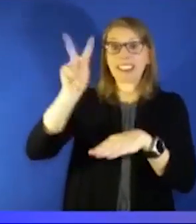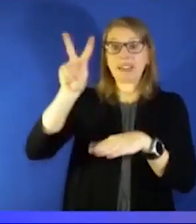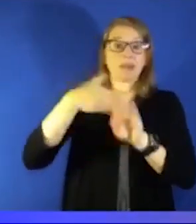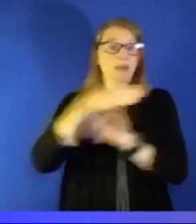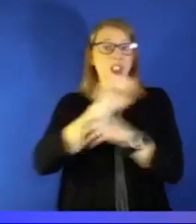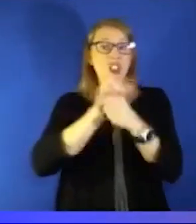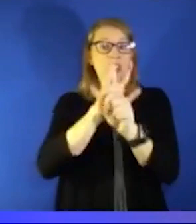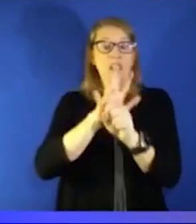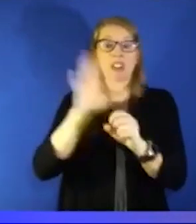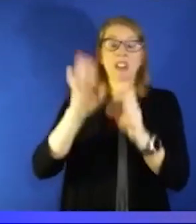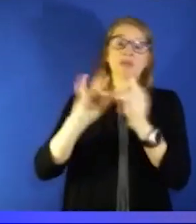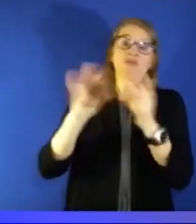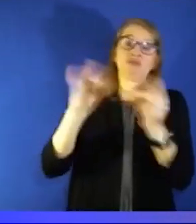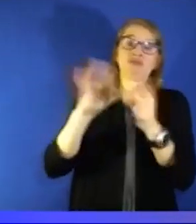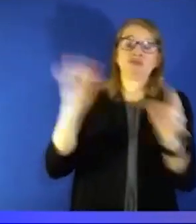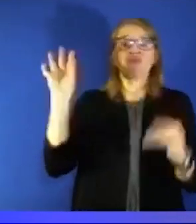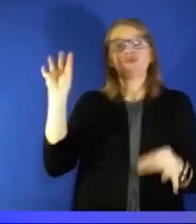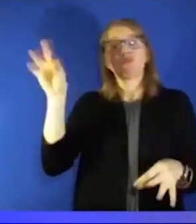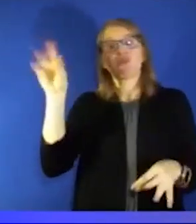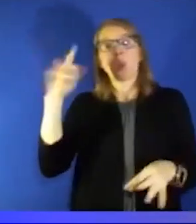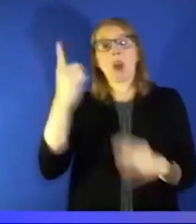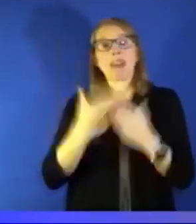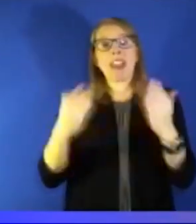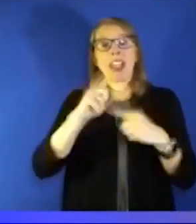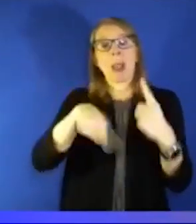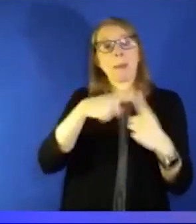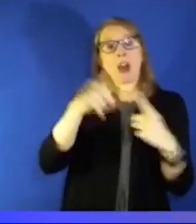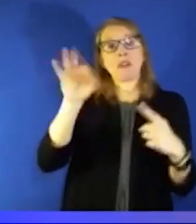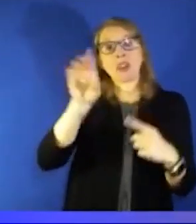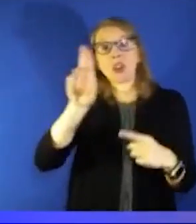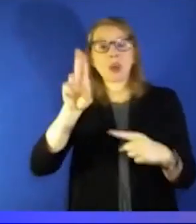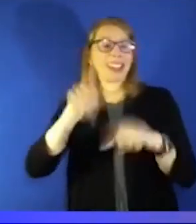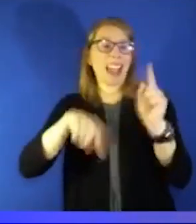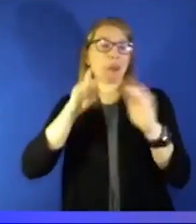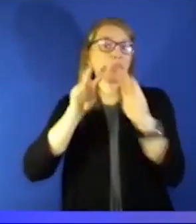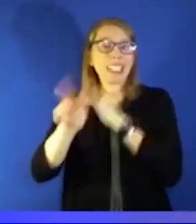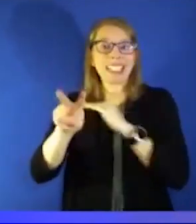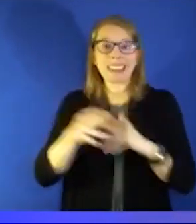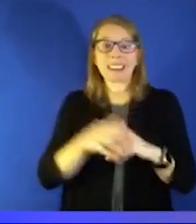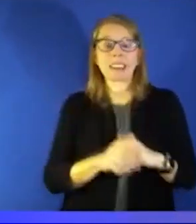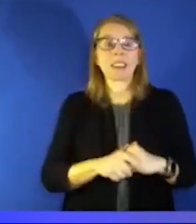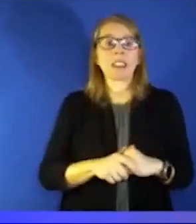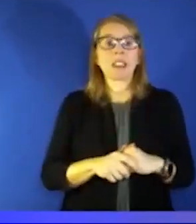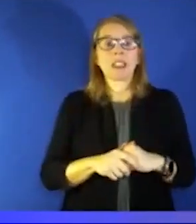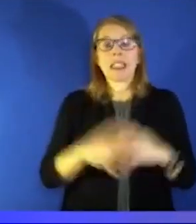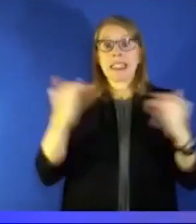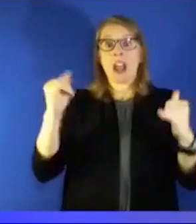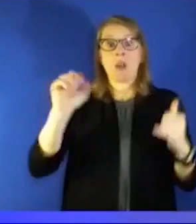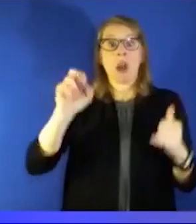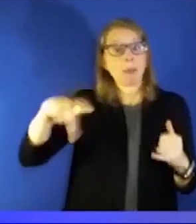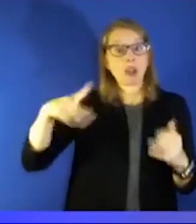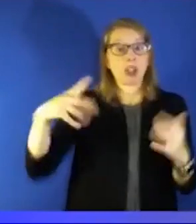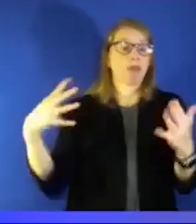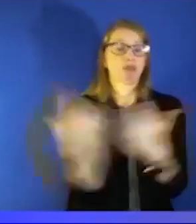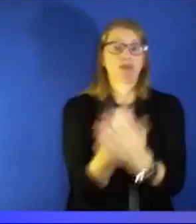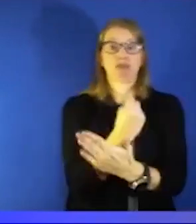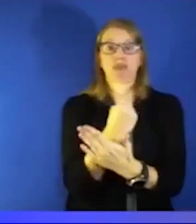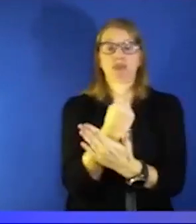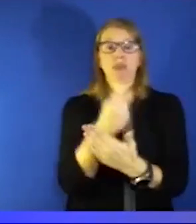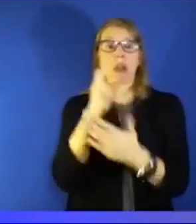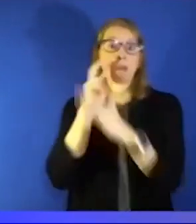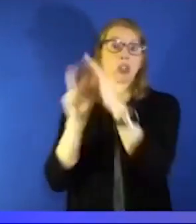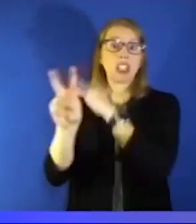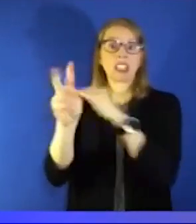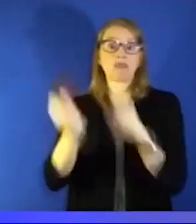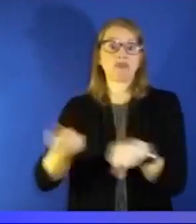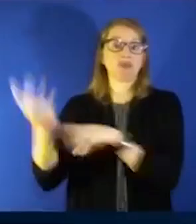one thing about the flu is it's always unpredictable, and so this is your chance to take some of the unpredictability out of it over the